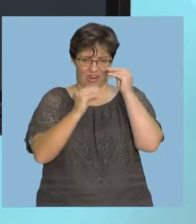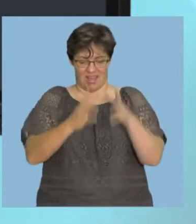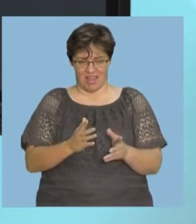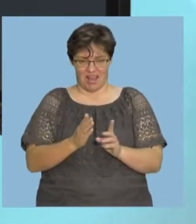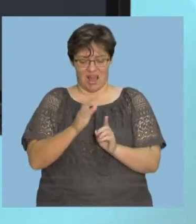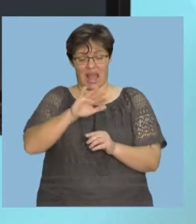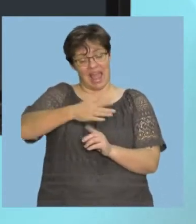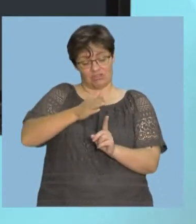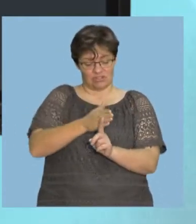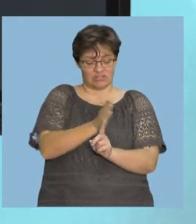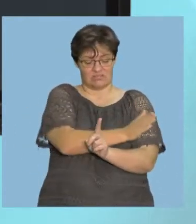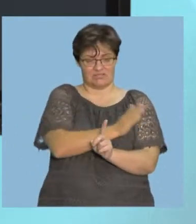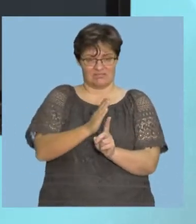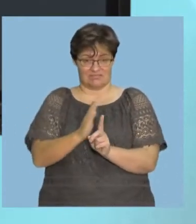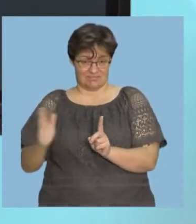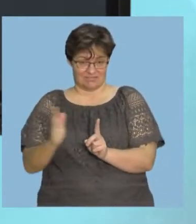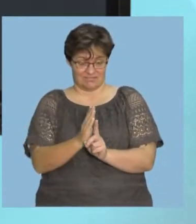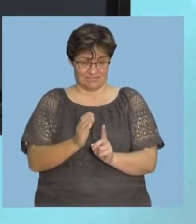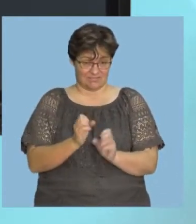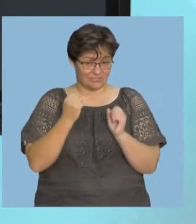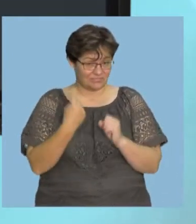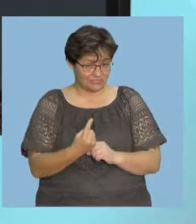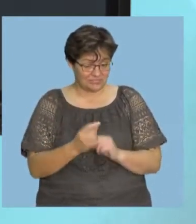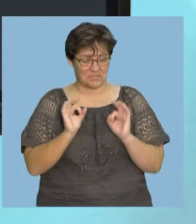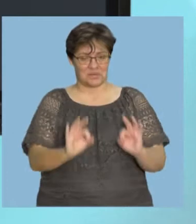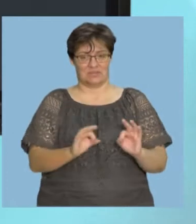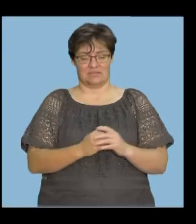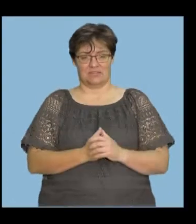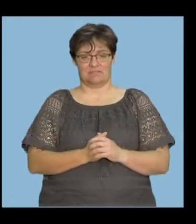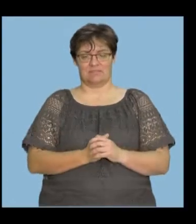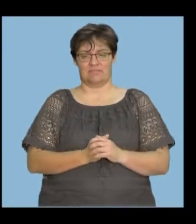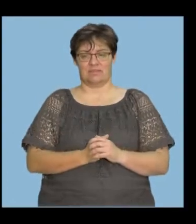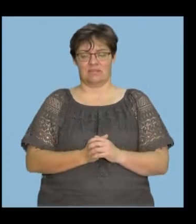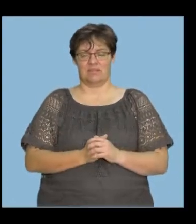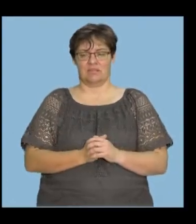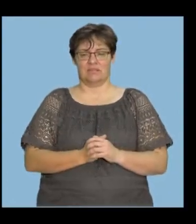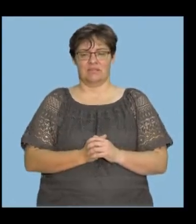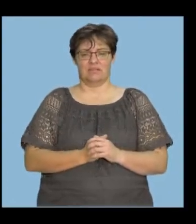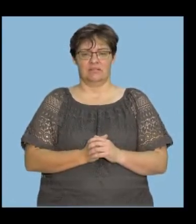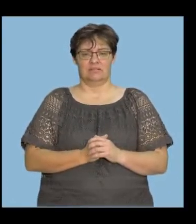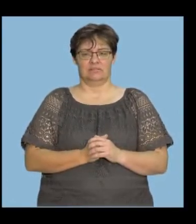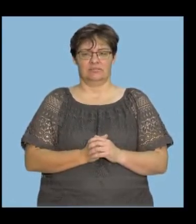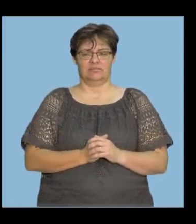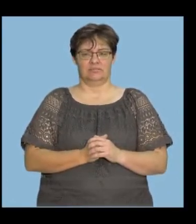that class. Are we all together? Fantastic. So now,